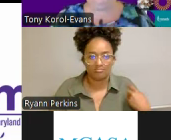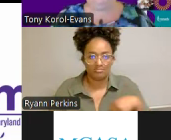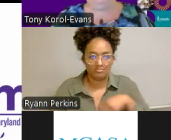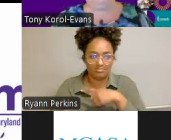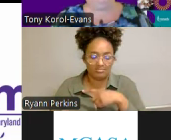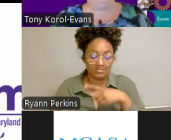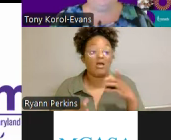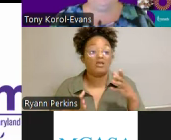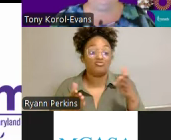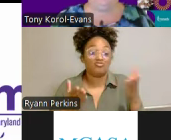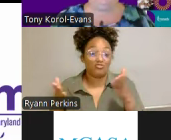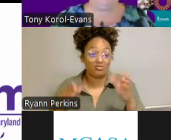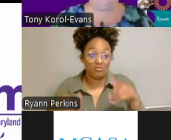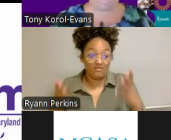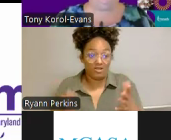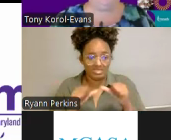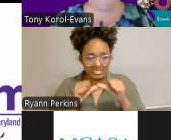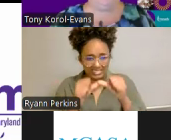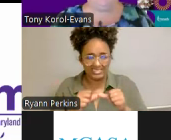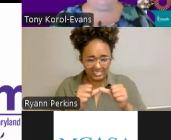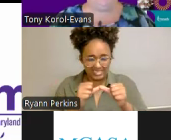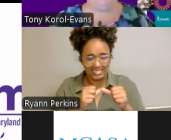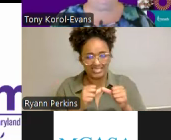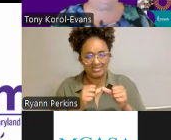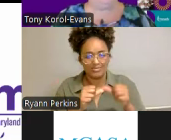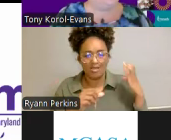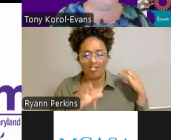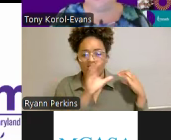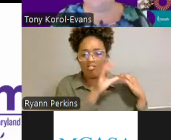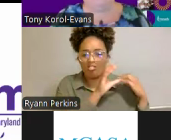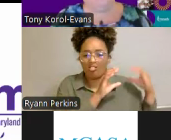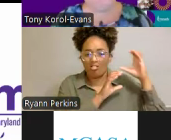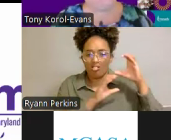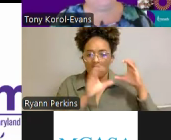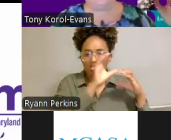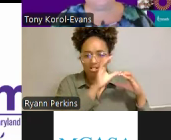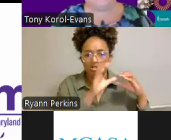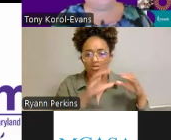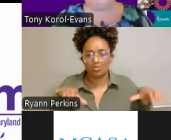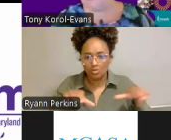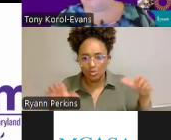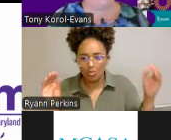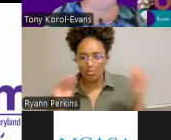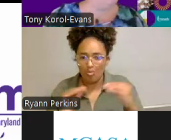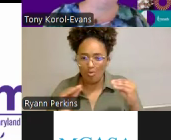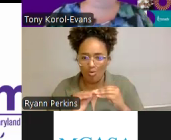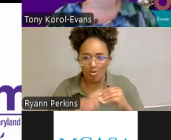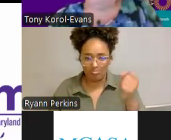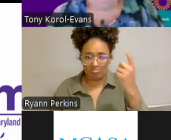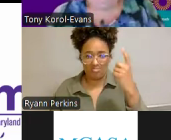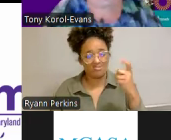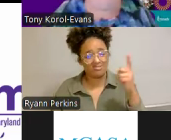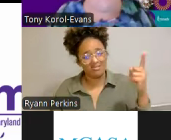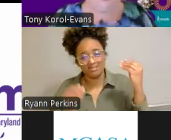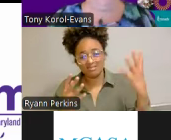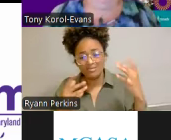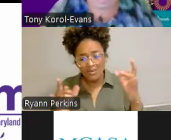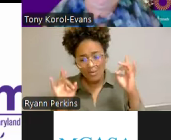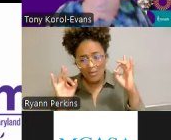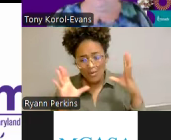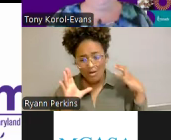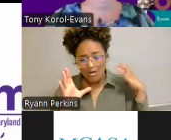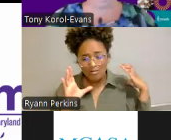I want everybody to take a minute. This has been really heavy. I want you to just kind of take a moment, kind of shake it out, maybe stretch a